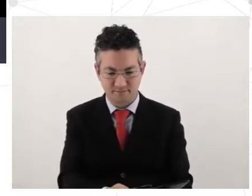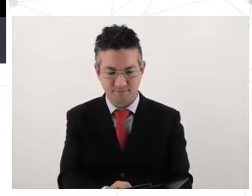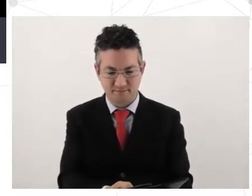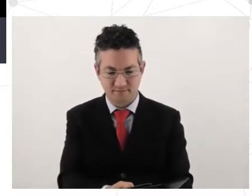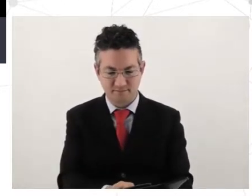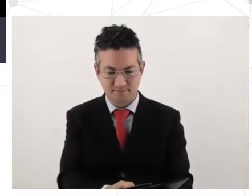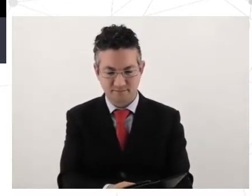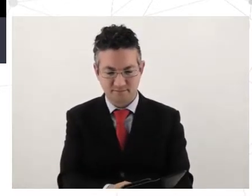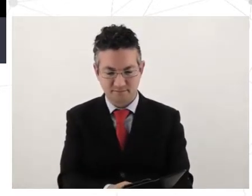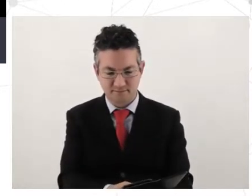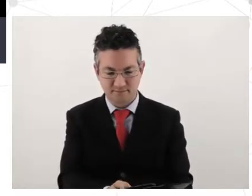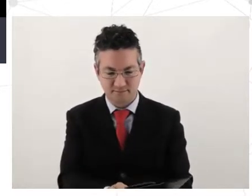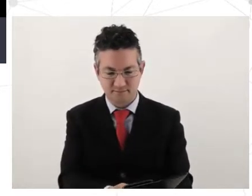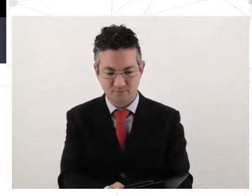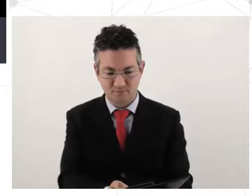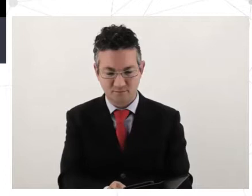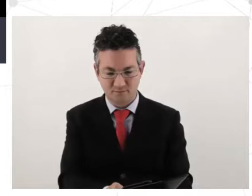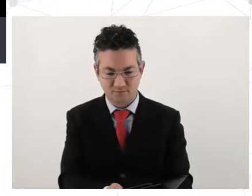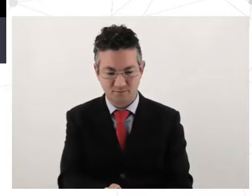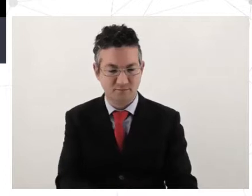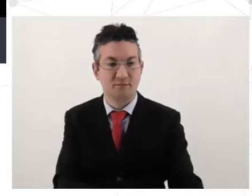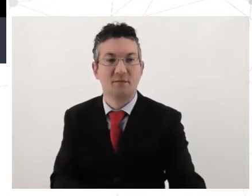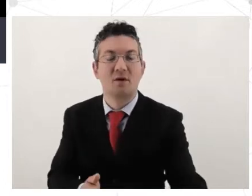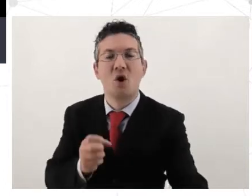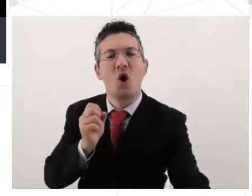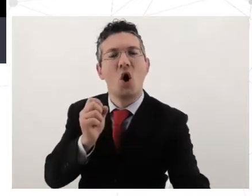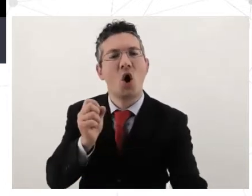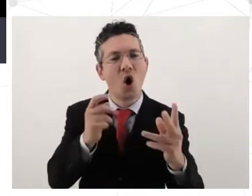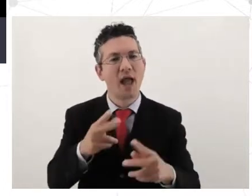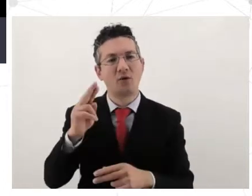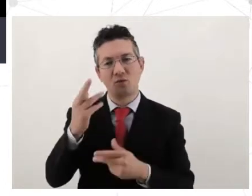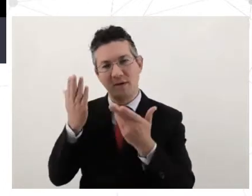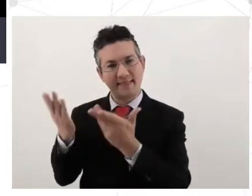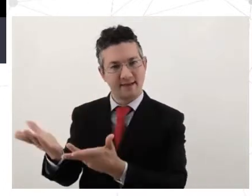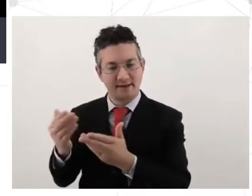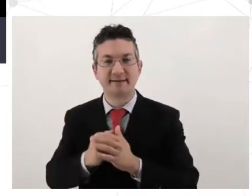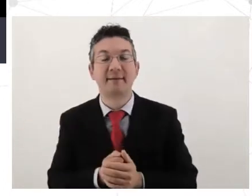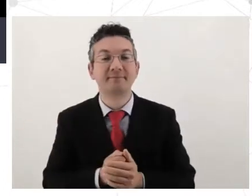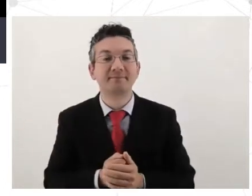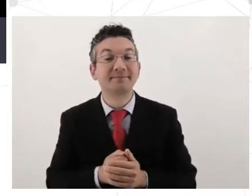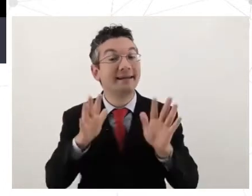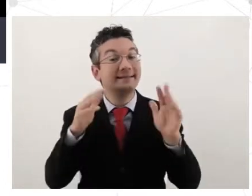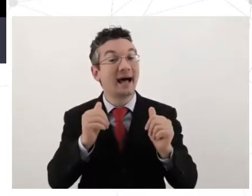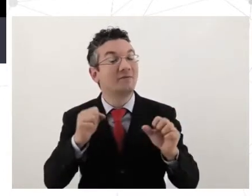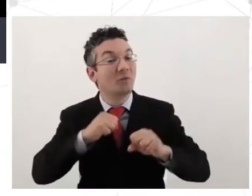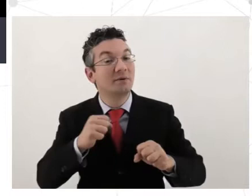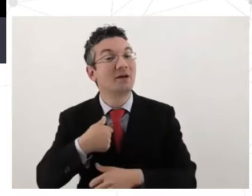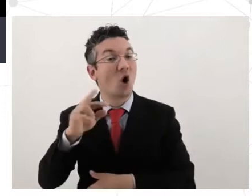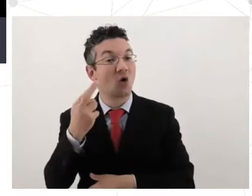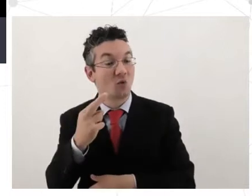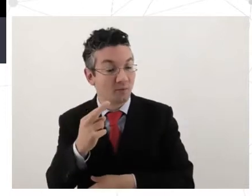dog. Now note that the beacon, she can hear it on her right, which means that at the